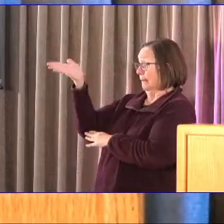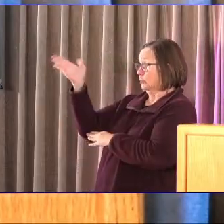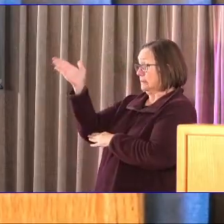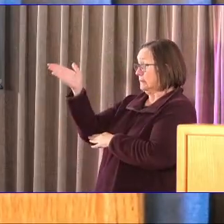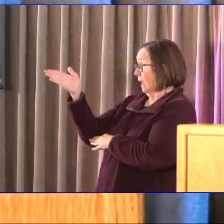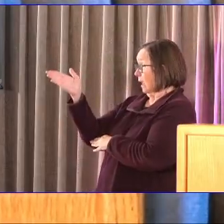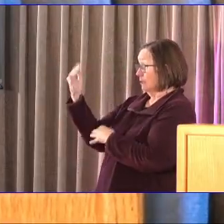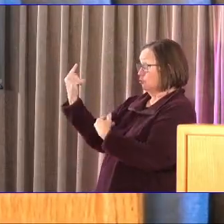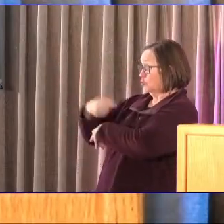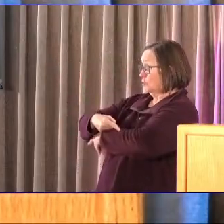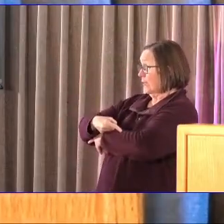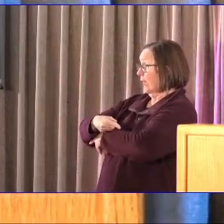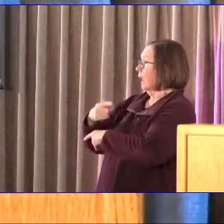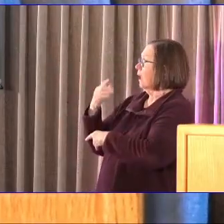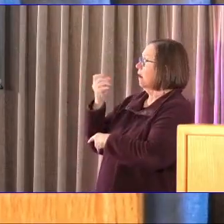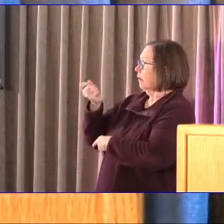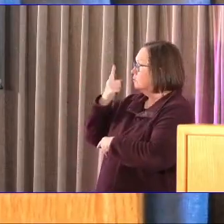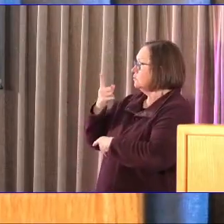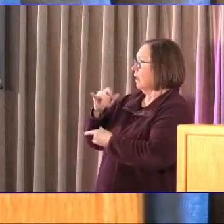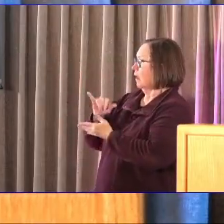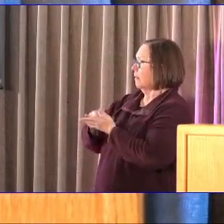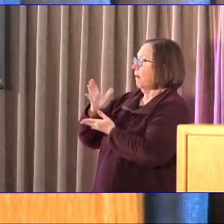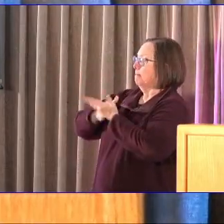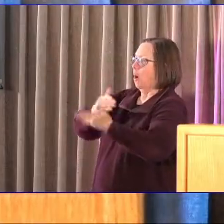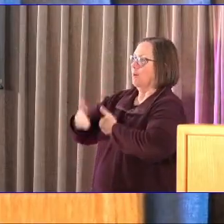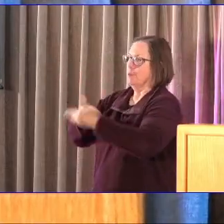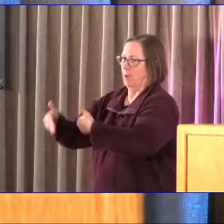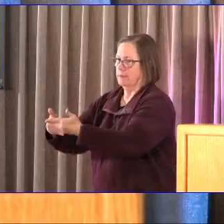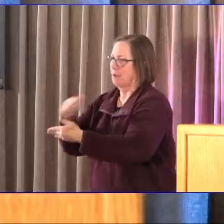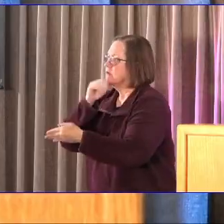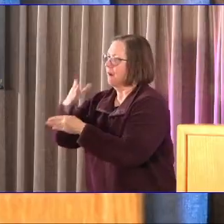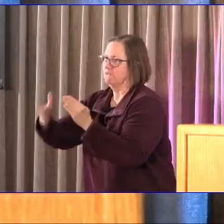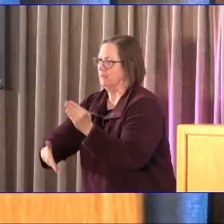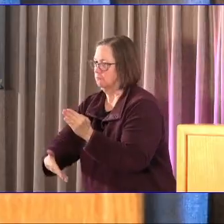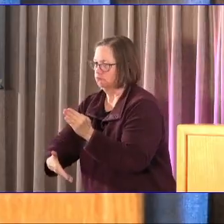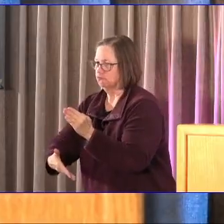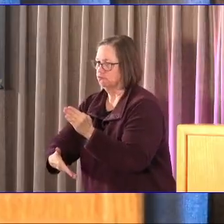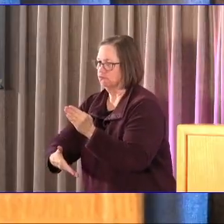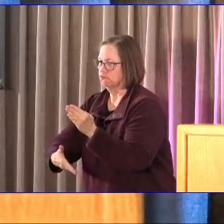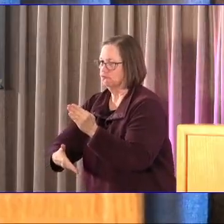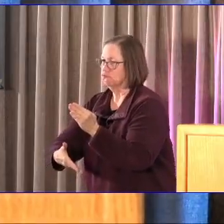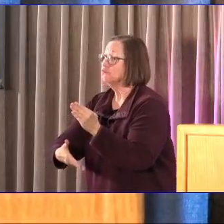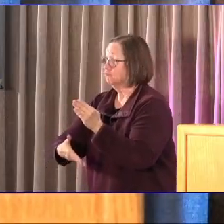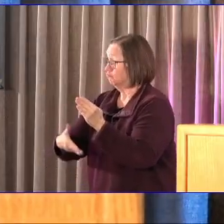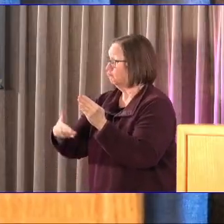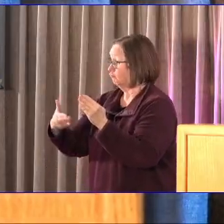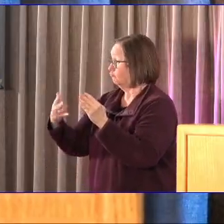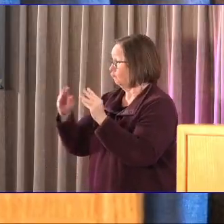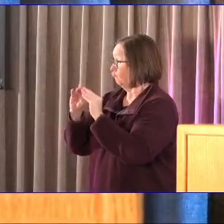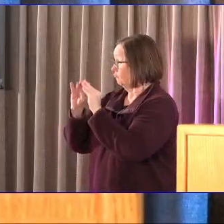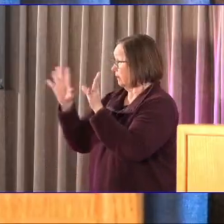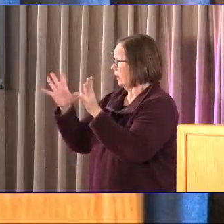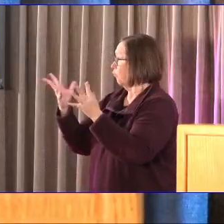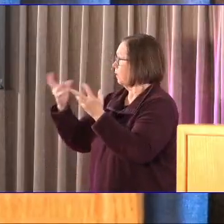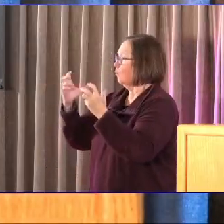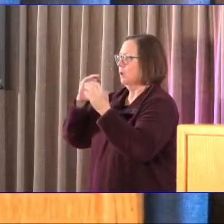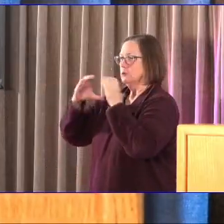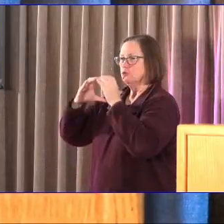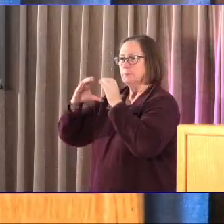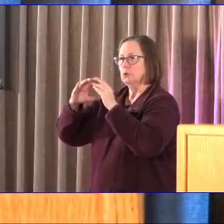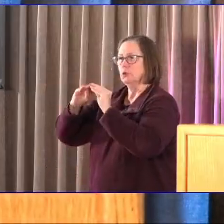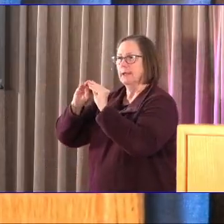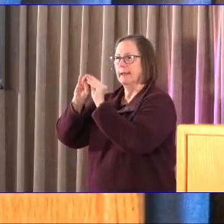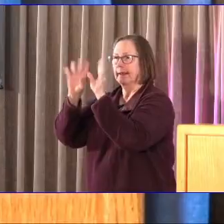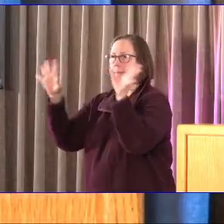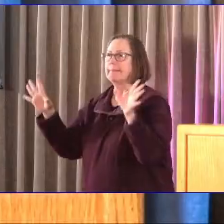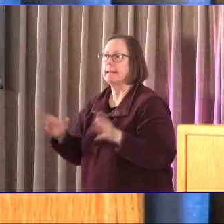particular process. And that's why we want to make sure that we are sharing with you, we're being as transparent as we possibly can with what